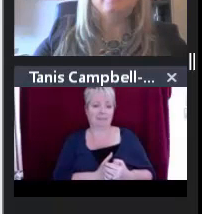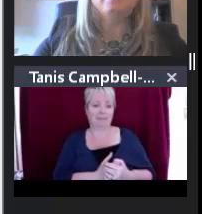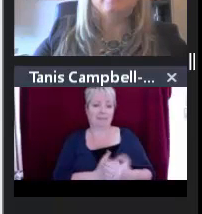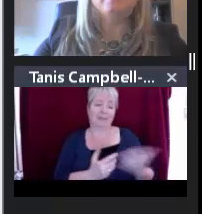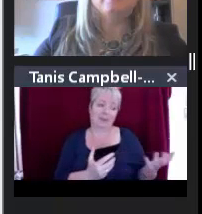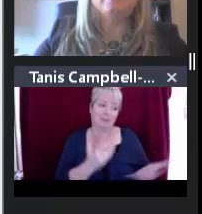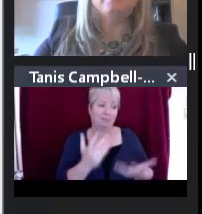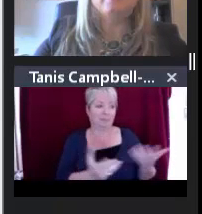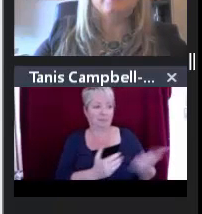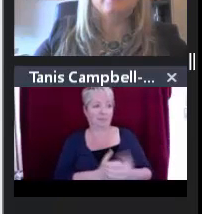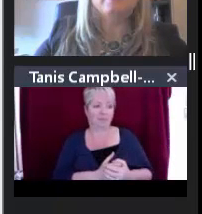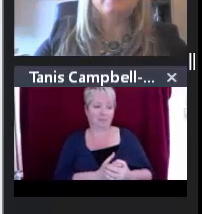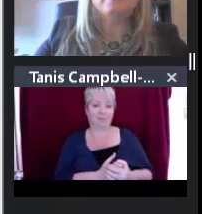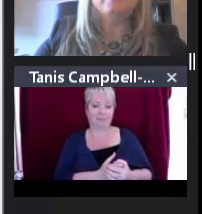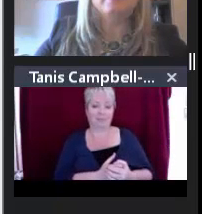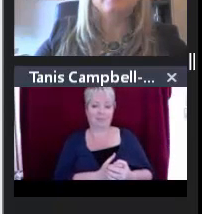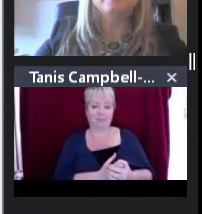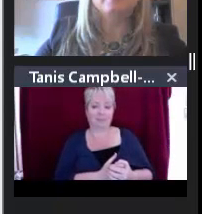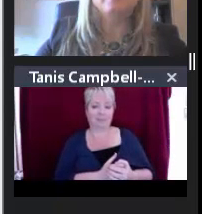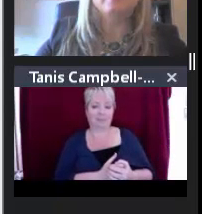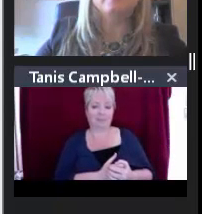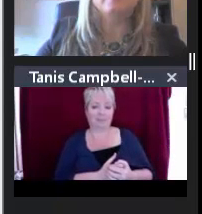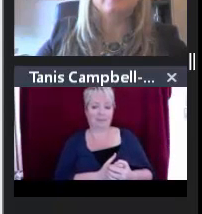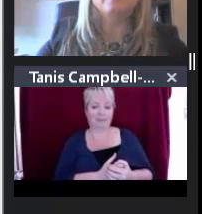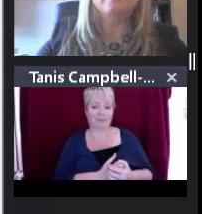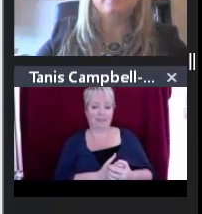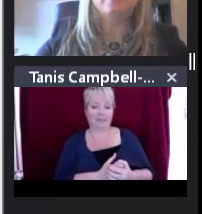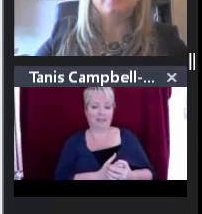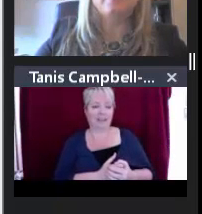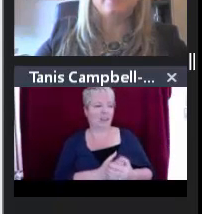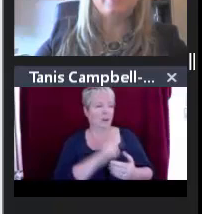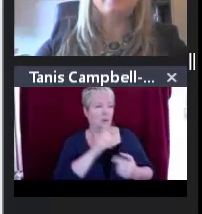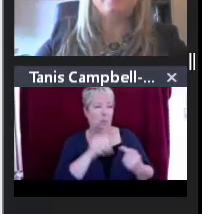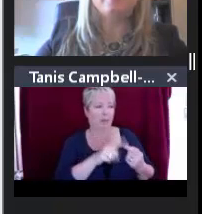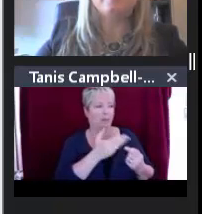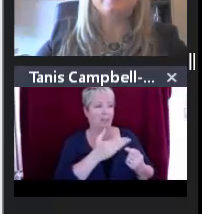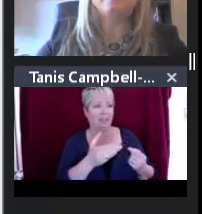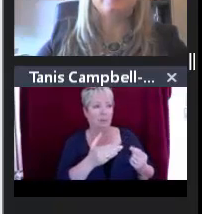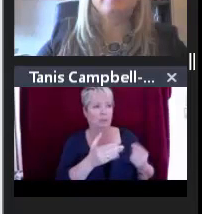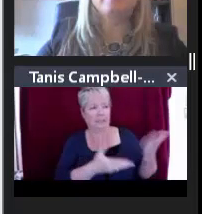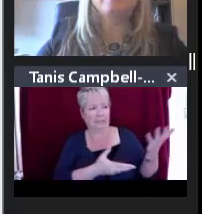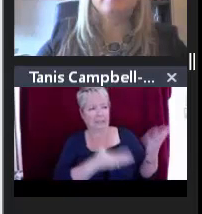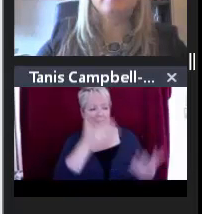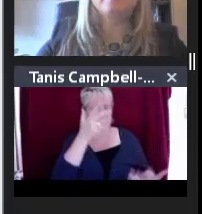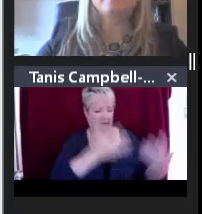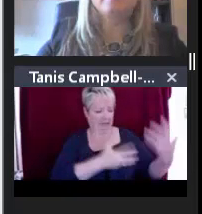we're listening to it when things didn't work for me, so